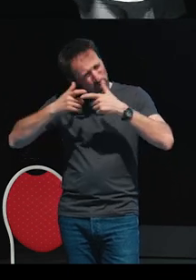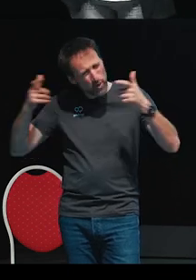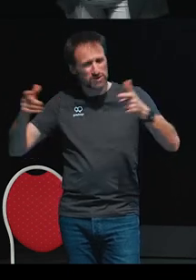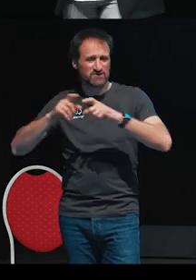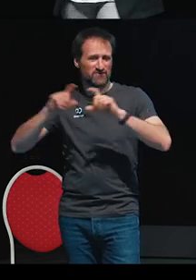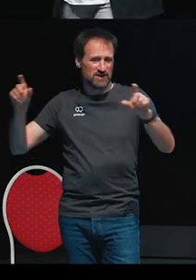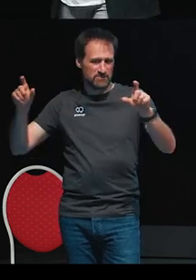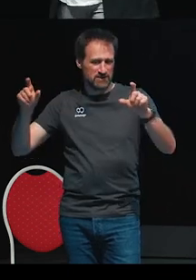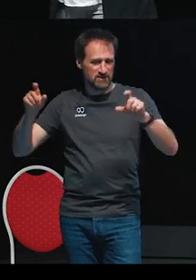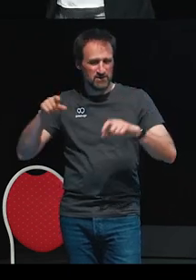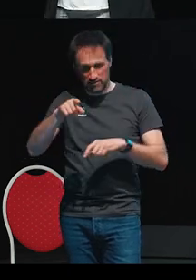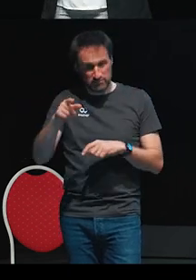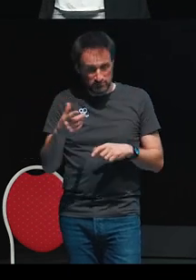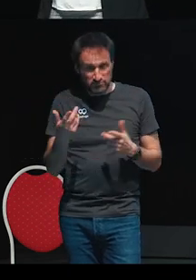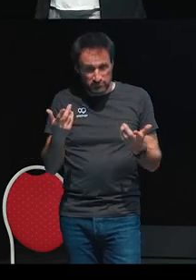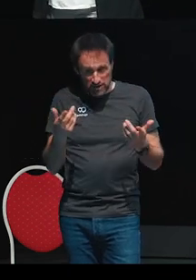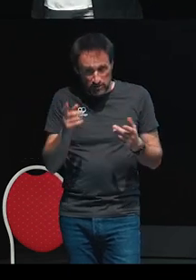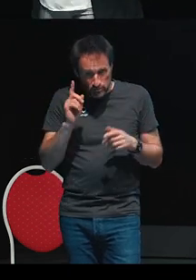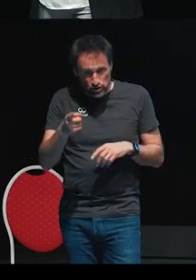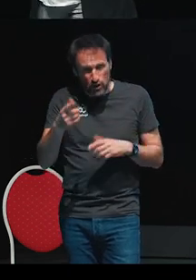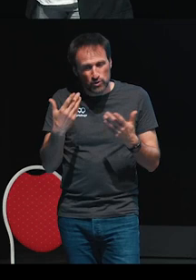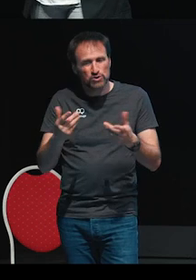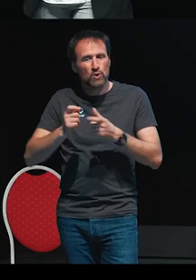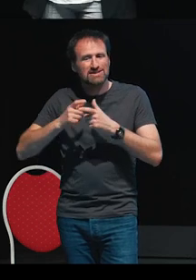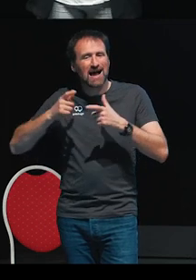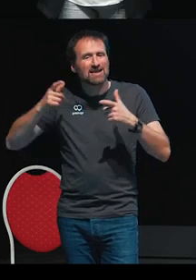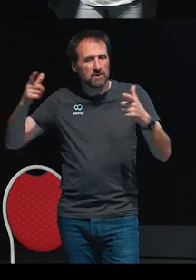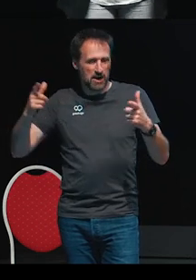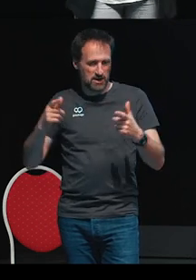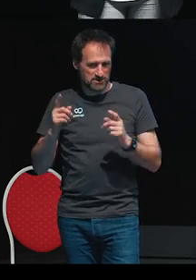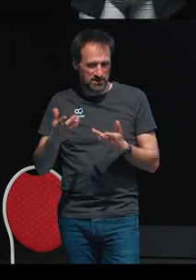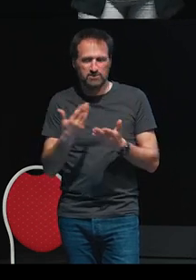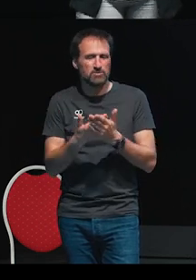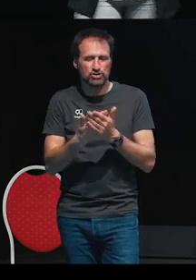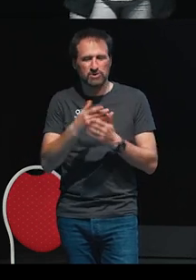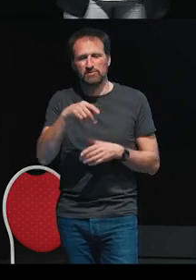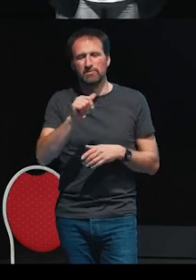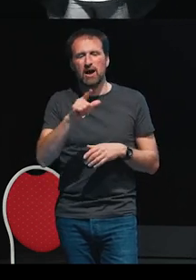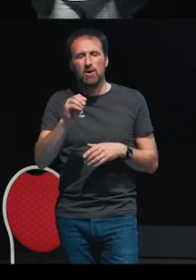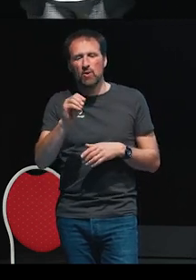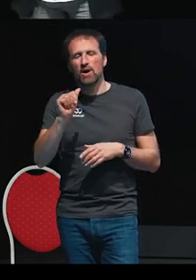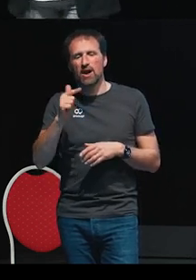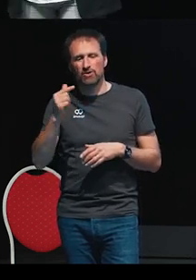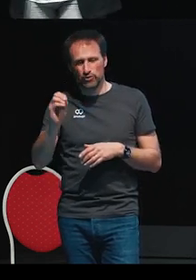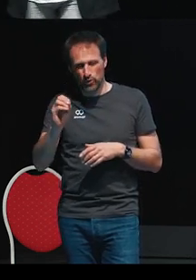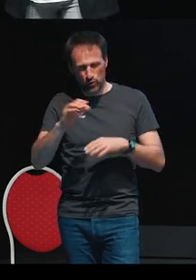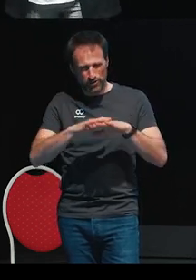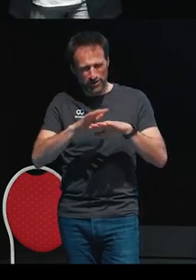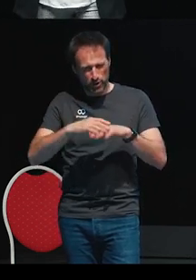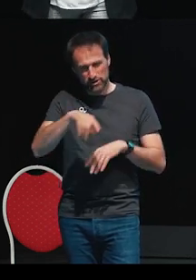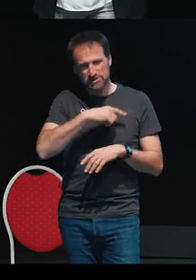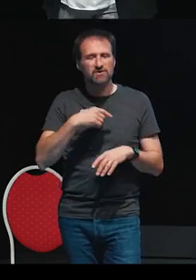need to, you know, to hold those kind of scale. I would give you an example. In Palo Alto Networks, we develop